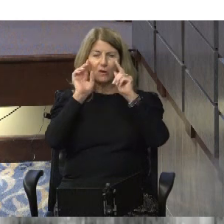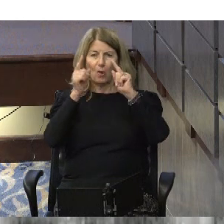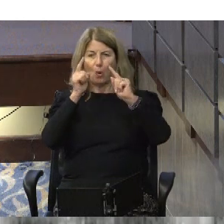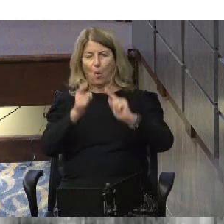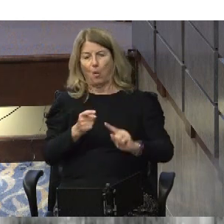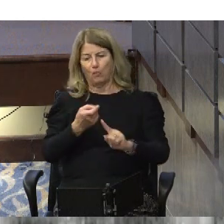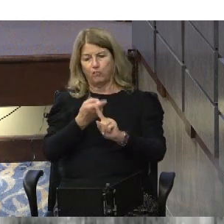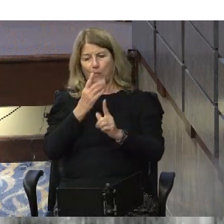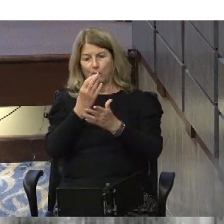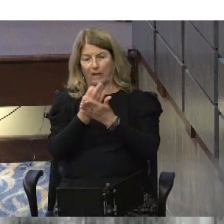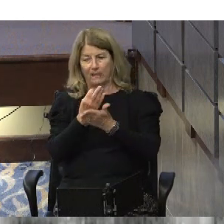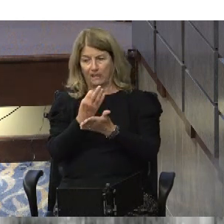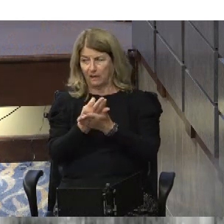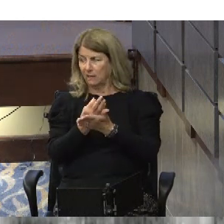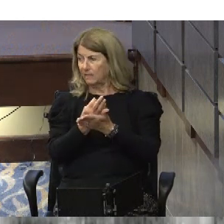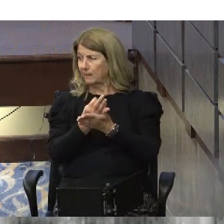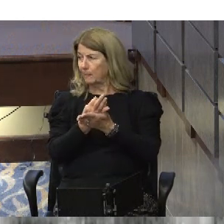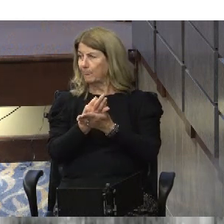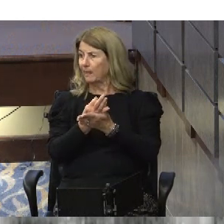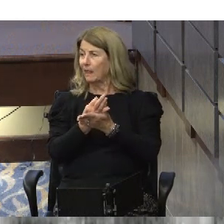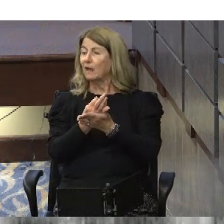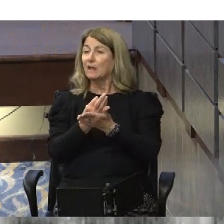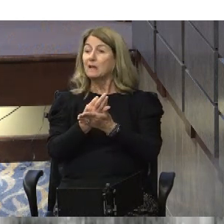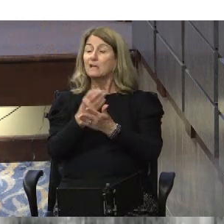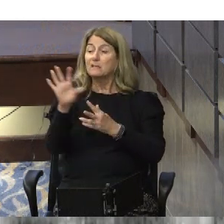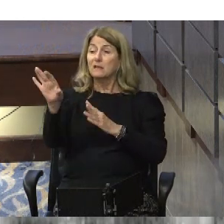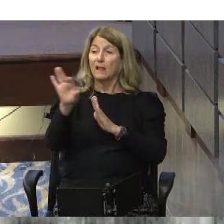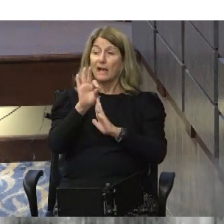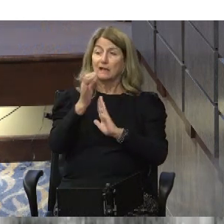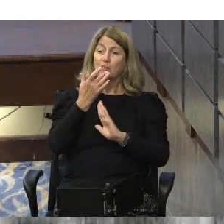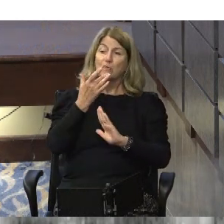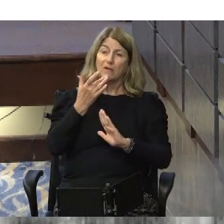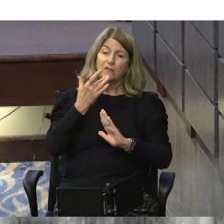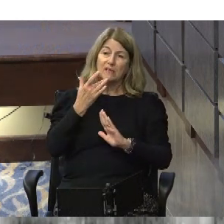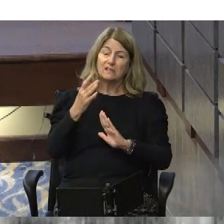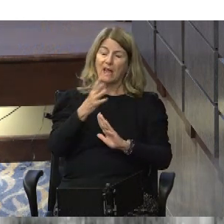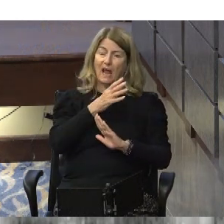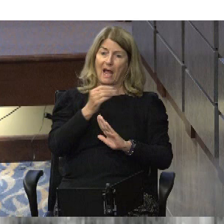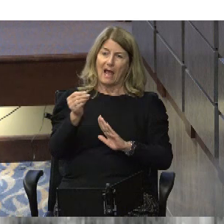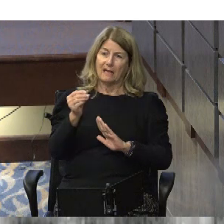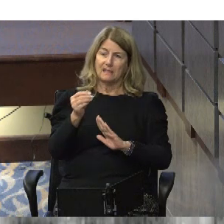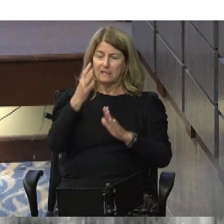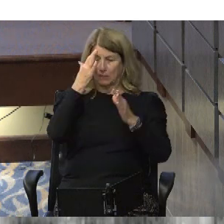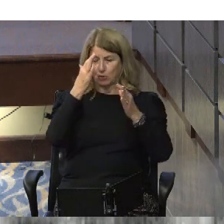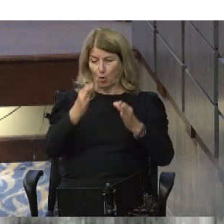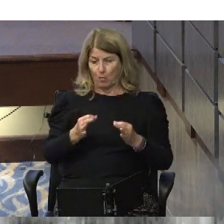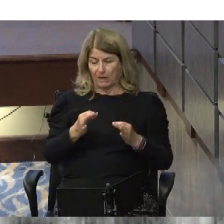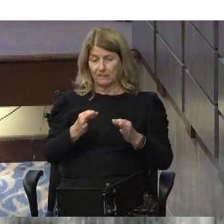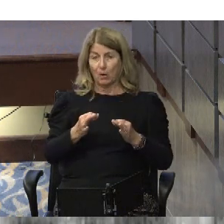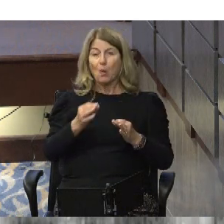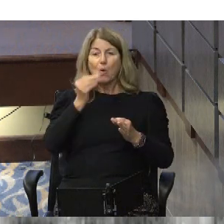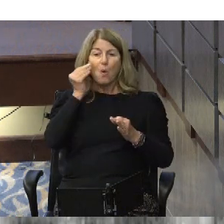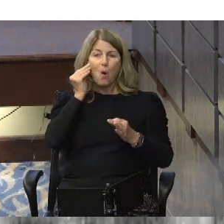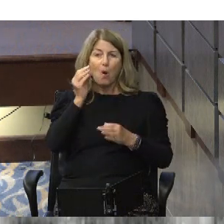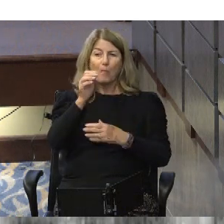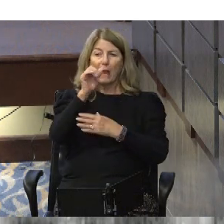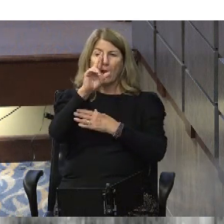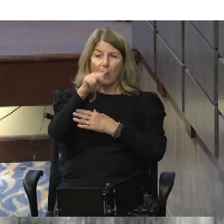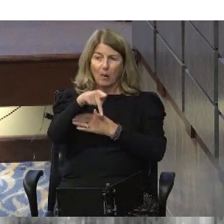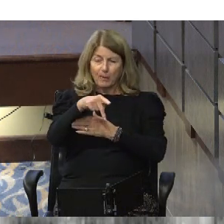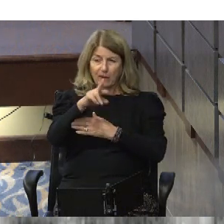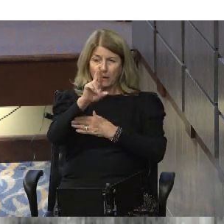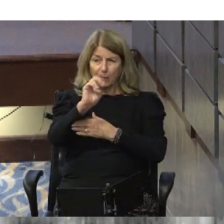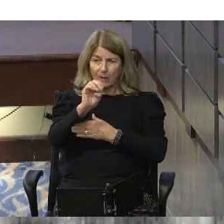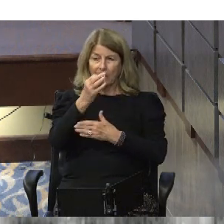funding, selected preferences, and as well as determined that home ARP refinancing